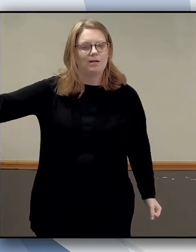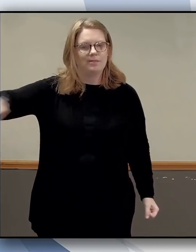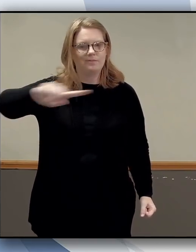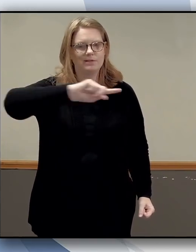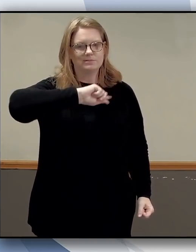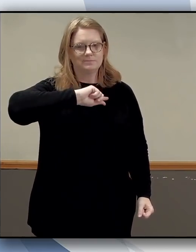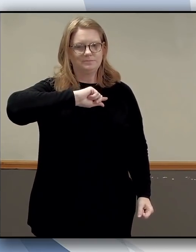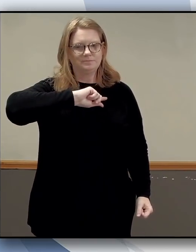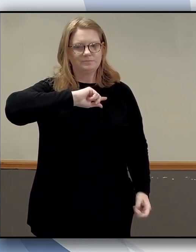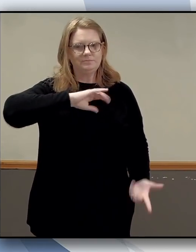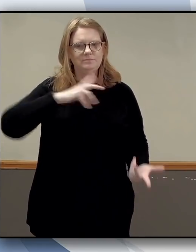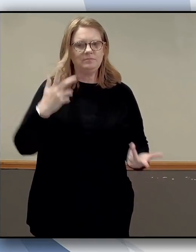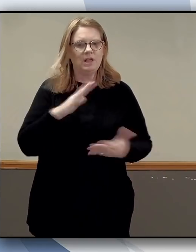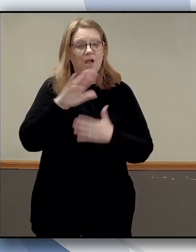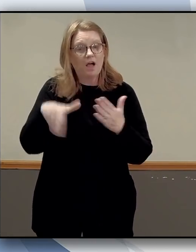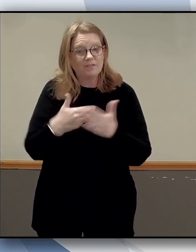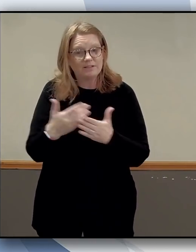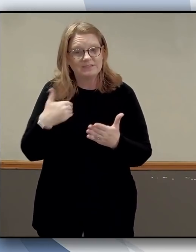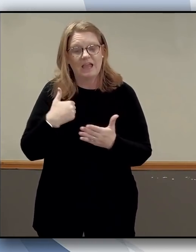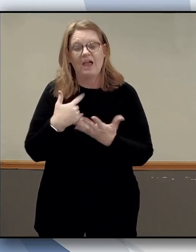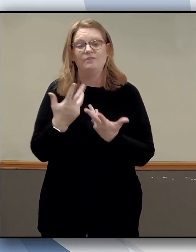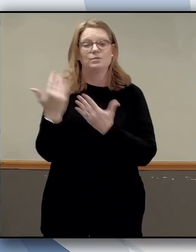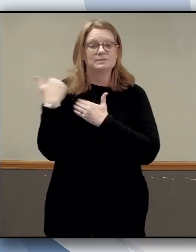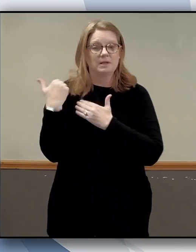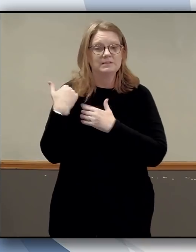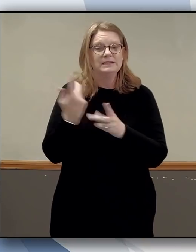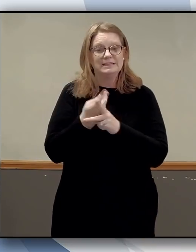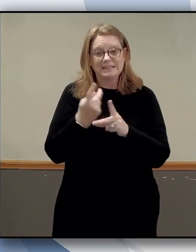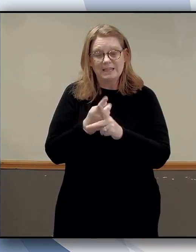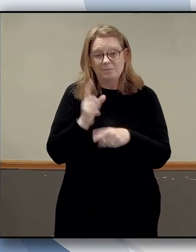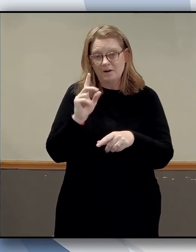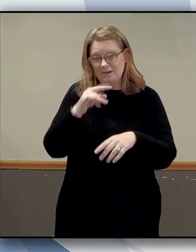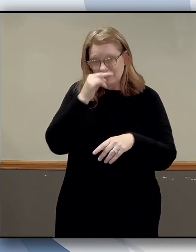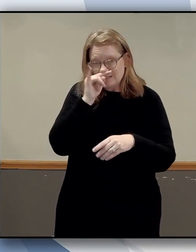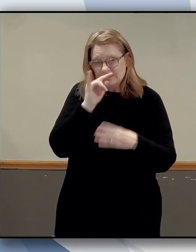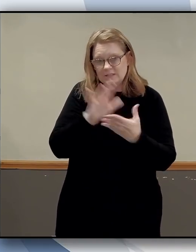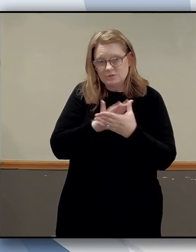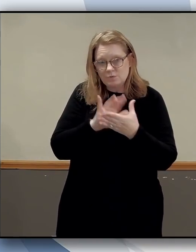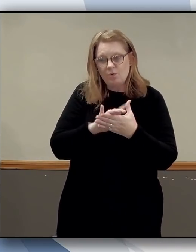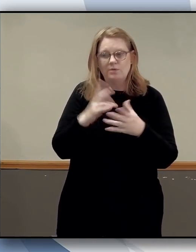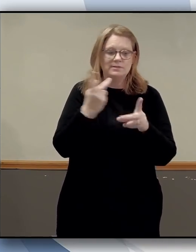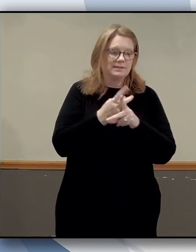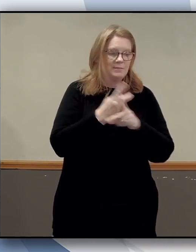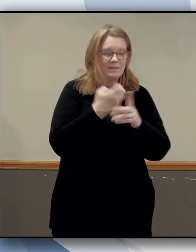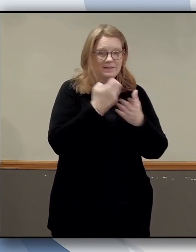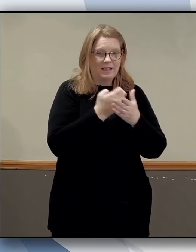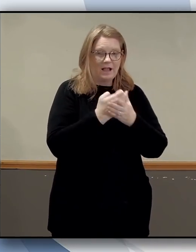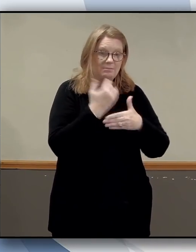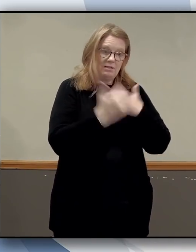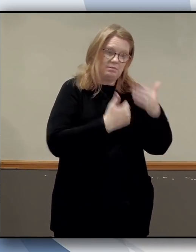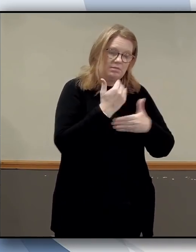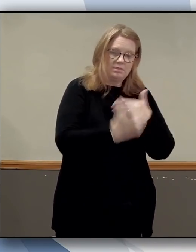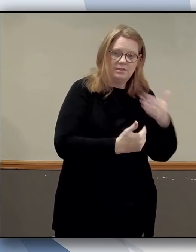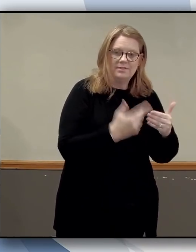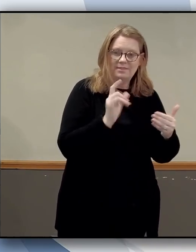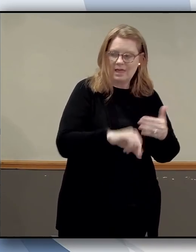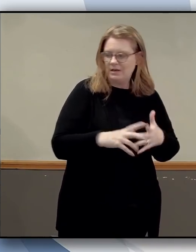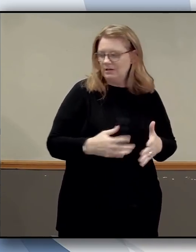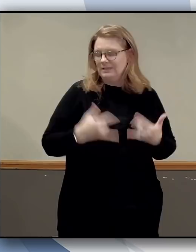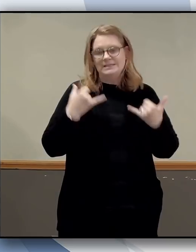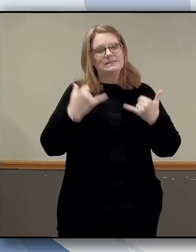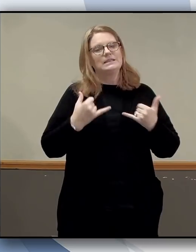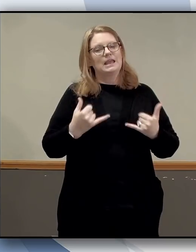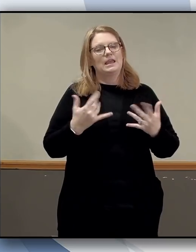each of us has a role to play in keeping our kids in school and keeping our businesses open, keeping our economy growing. So today